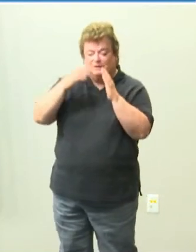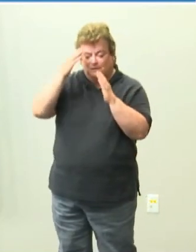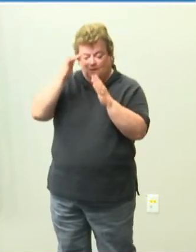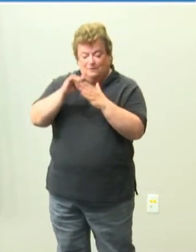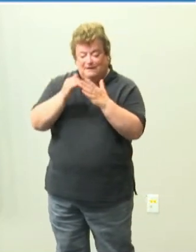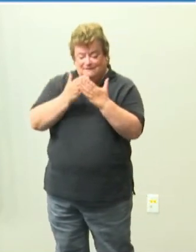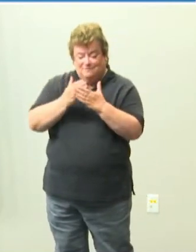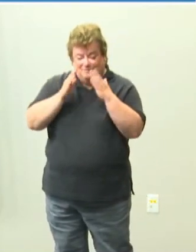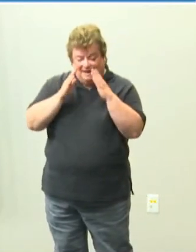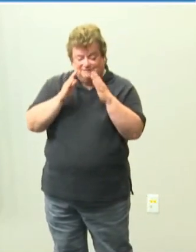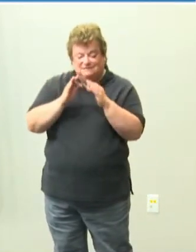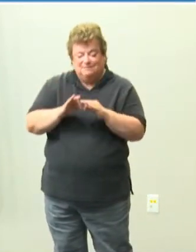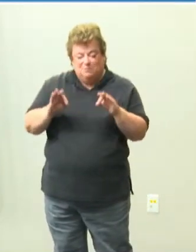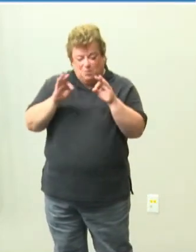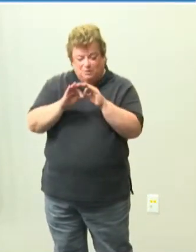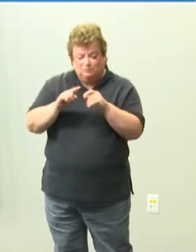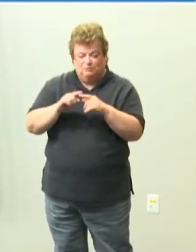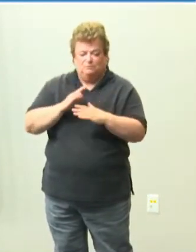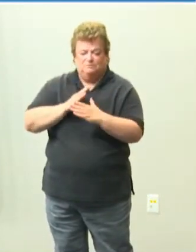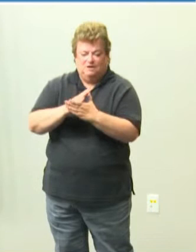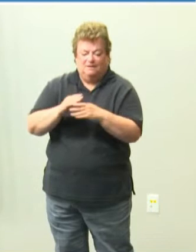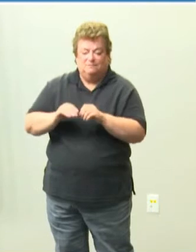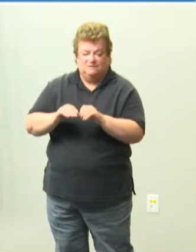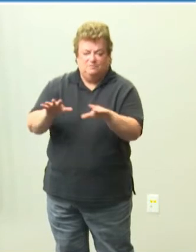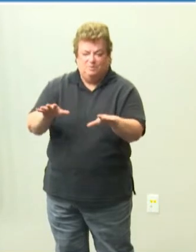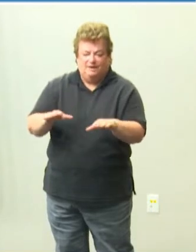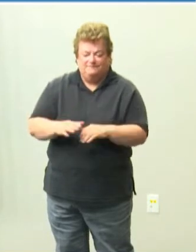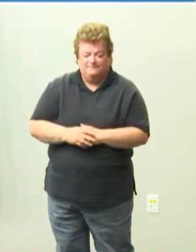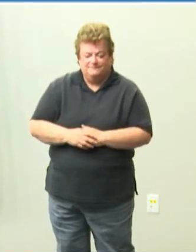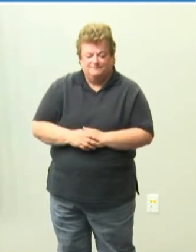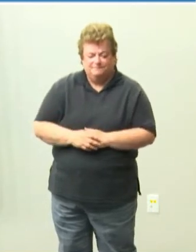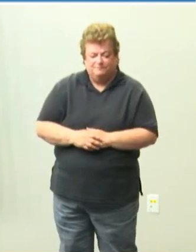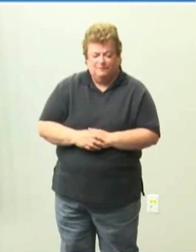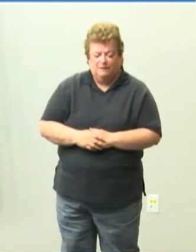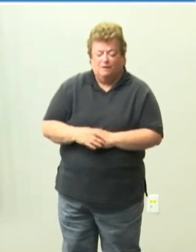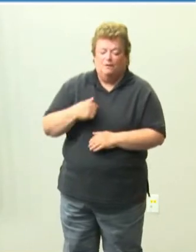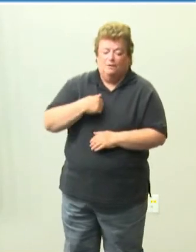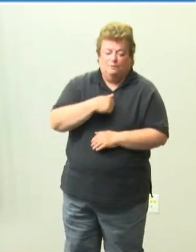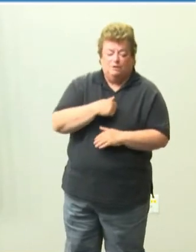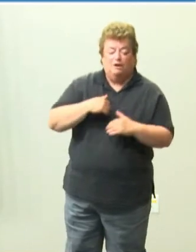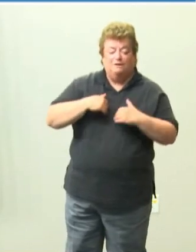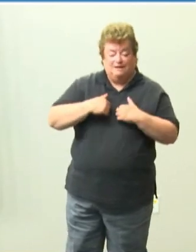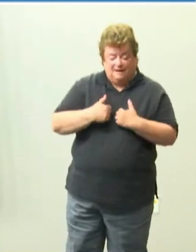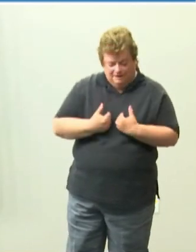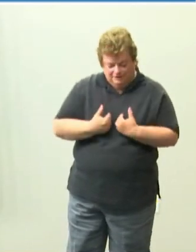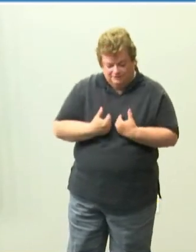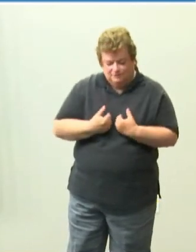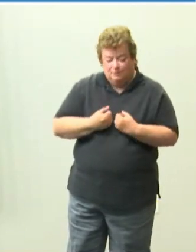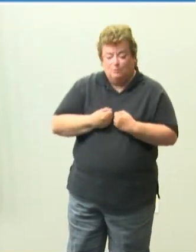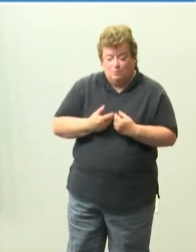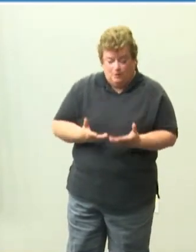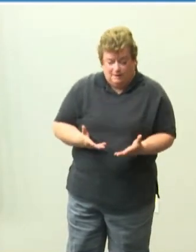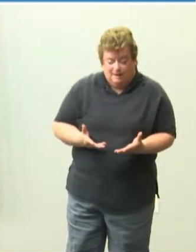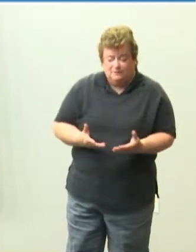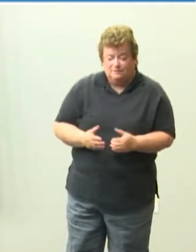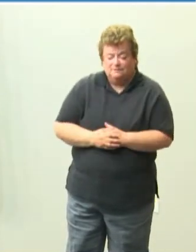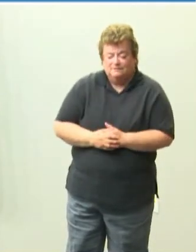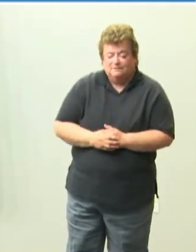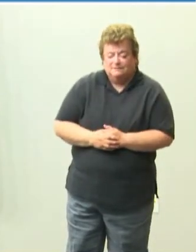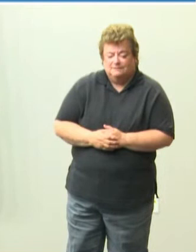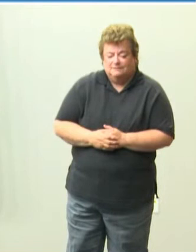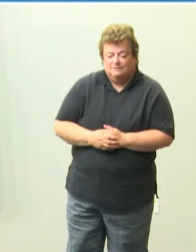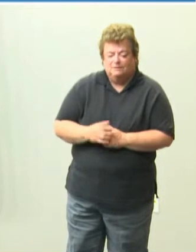the spread of COVID. While we're all tired and fatigued, we need to continue to